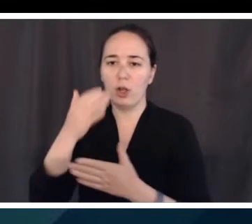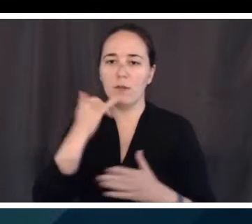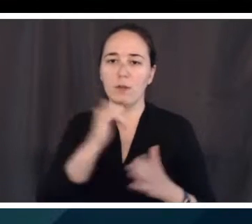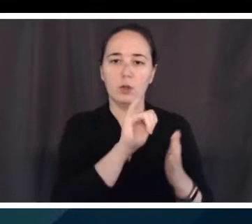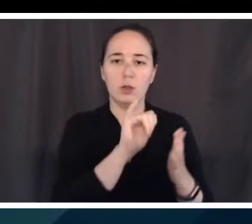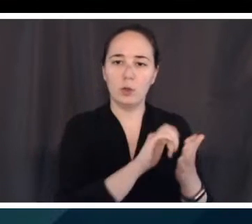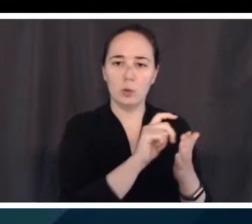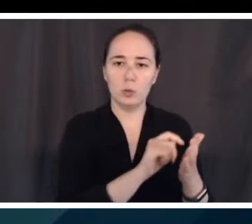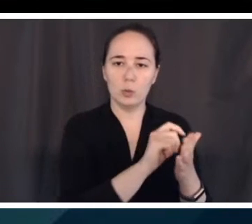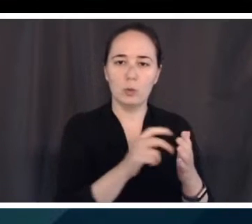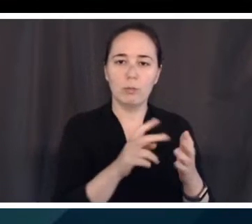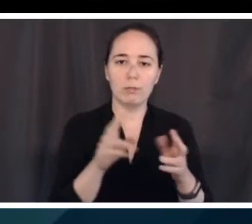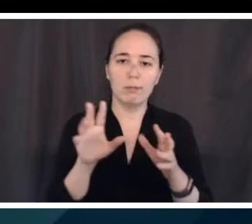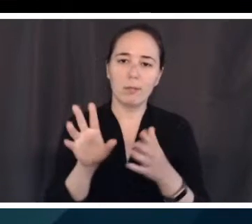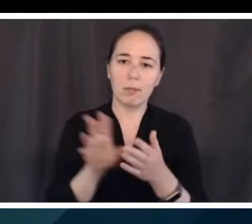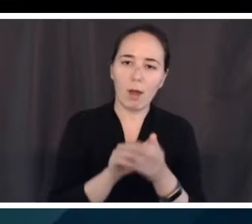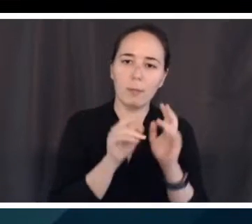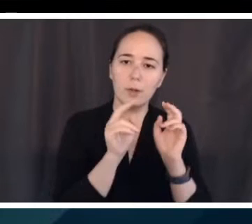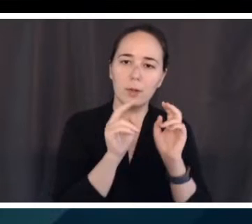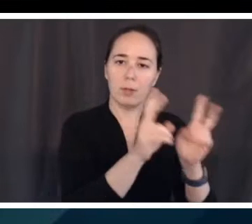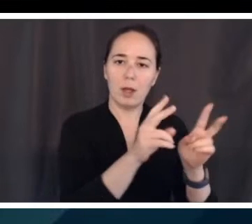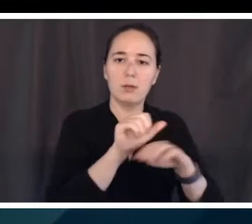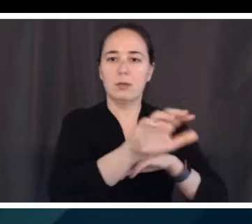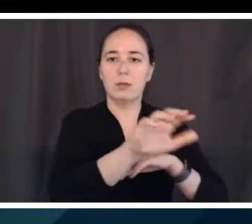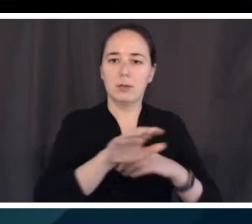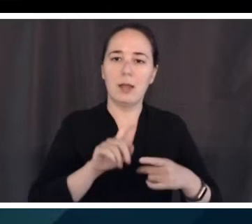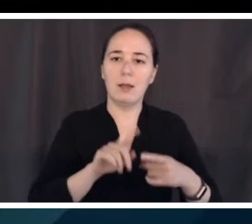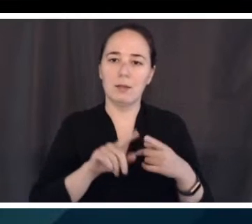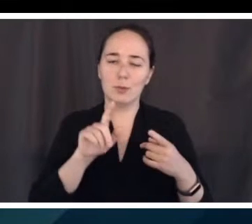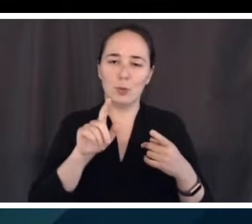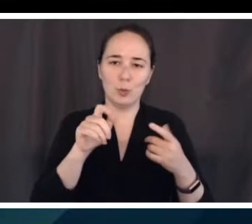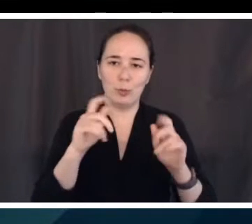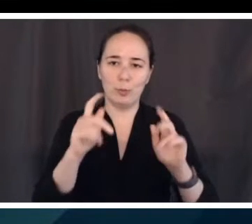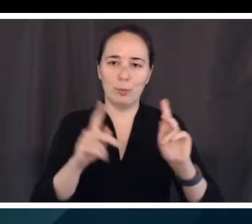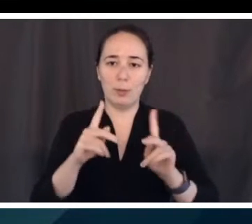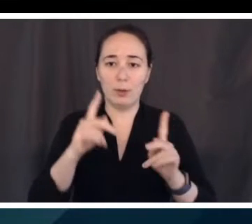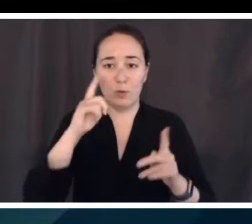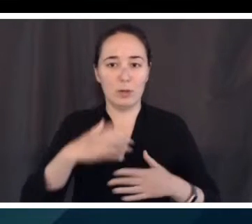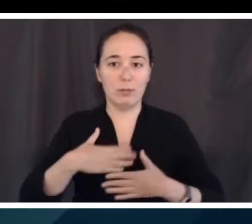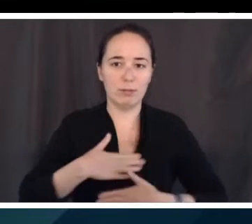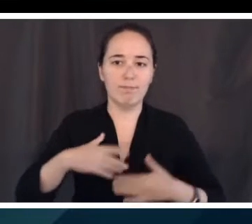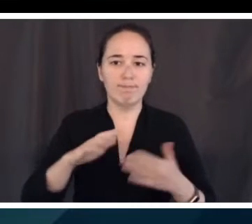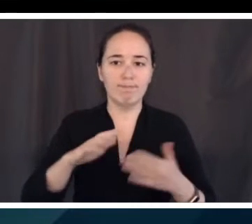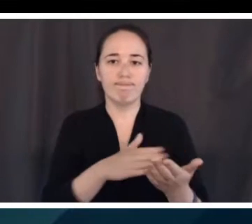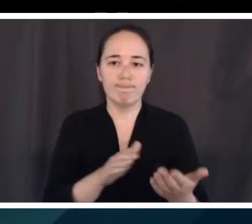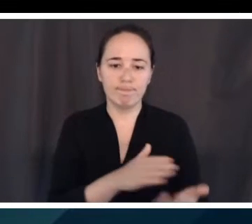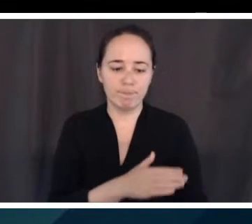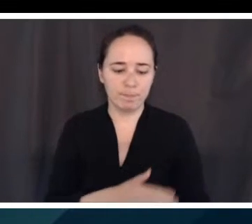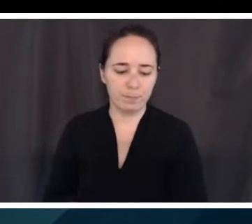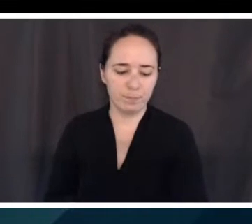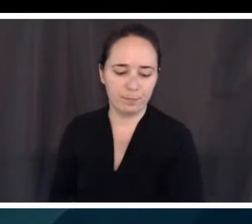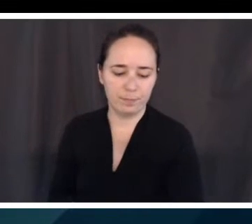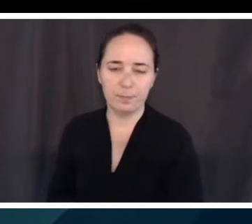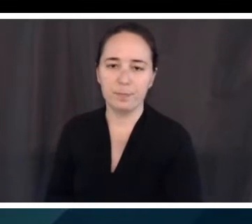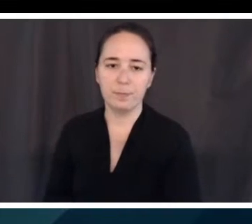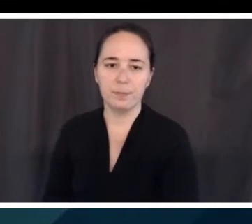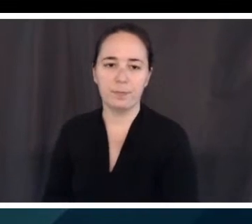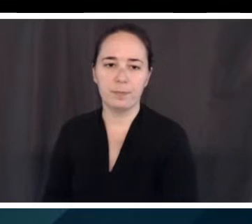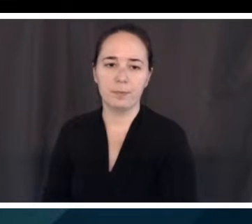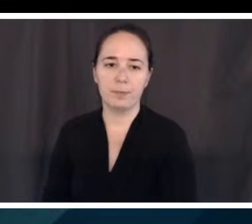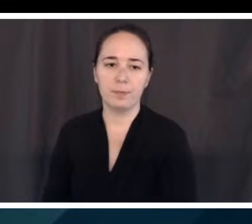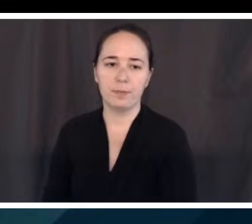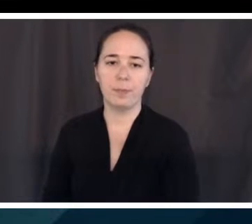to copy and paste and send that link to anyone you think might enjoy. And we're gonna get into